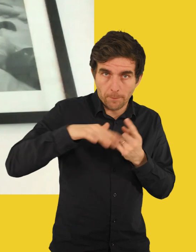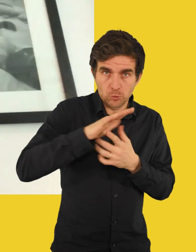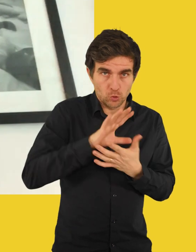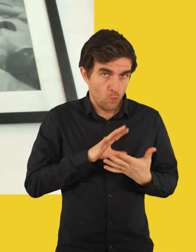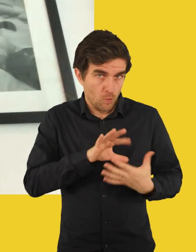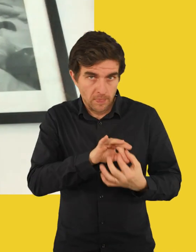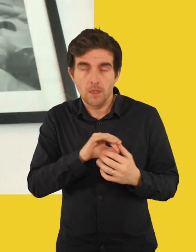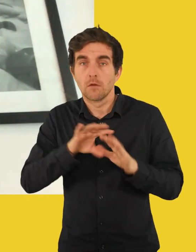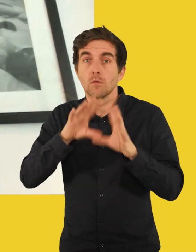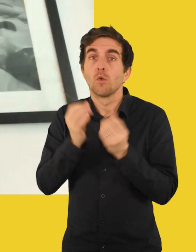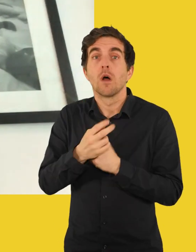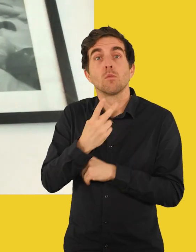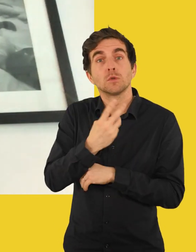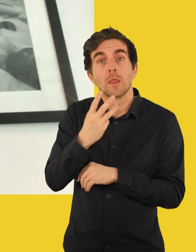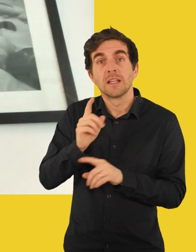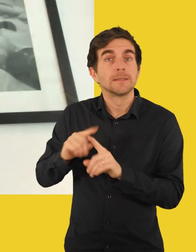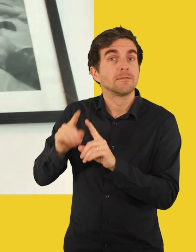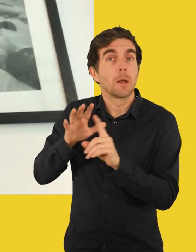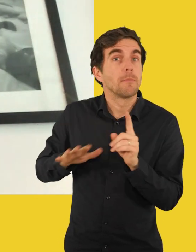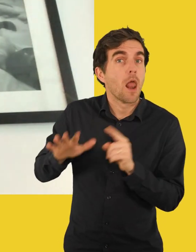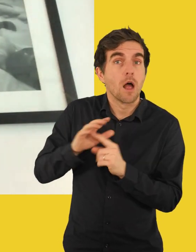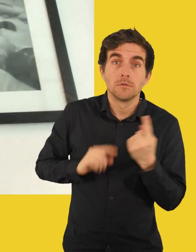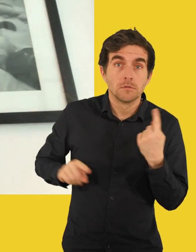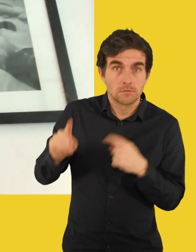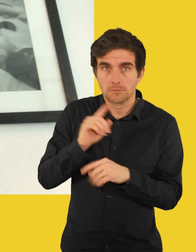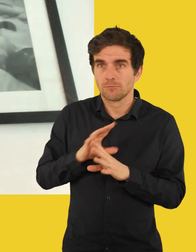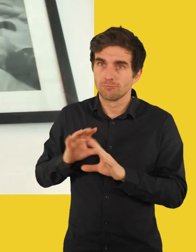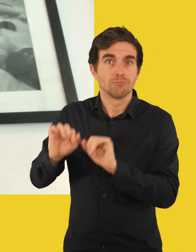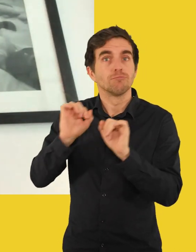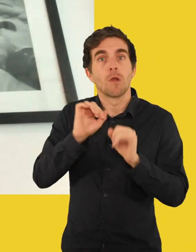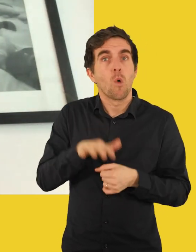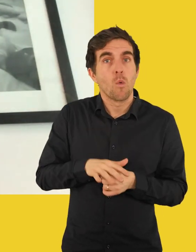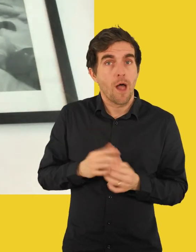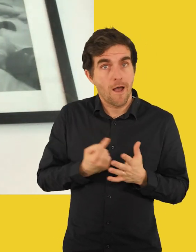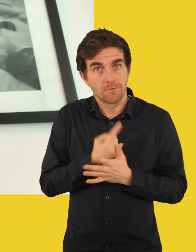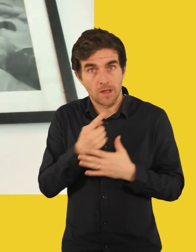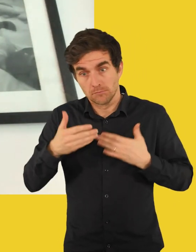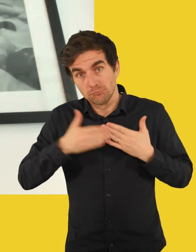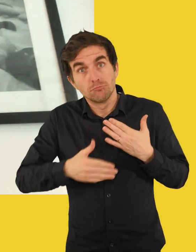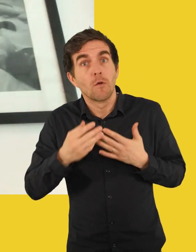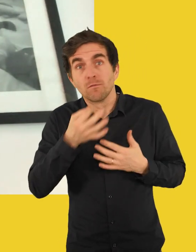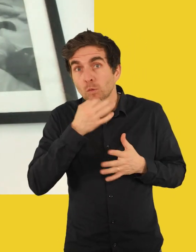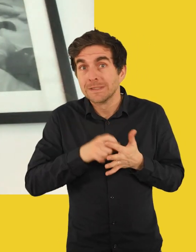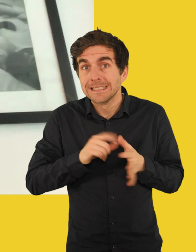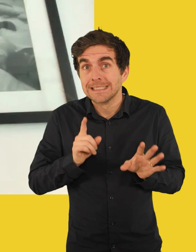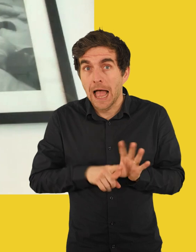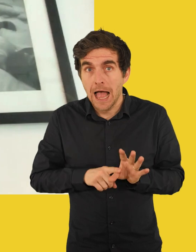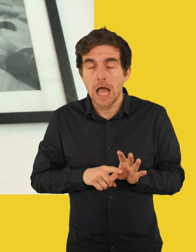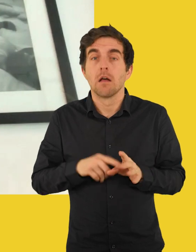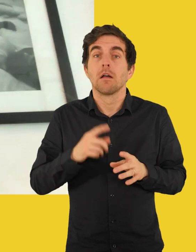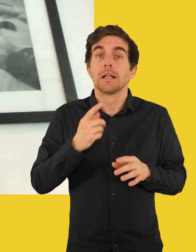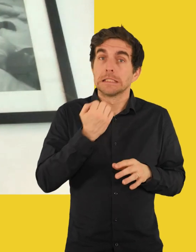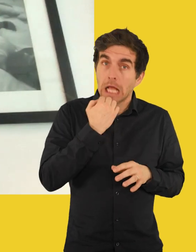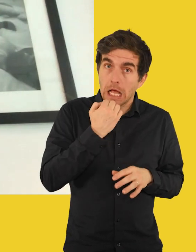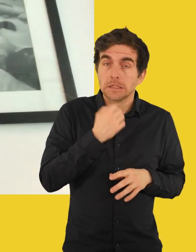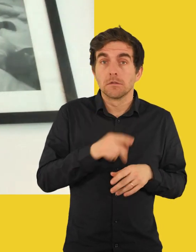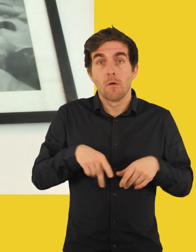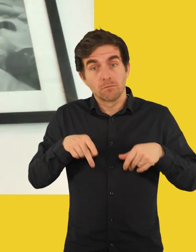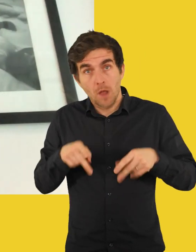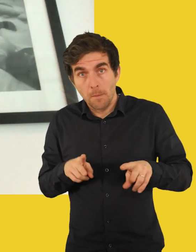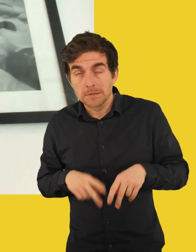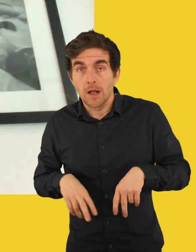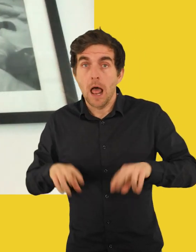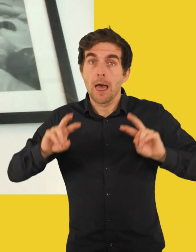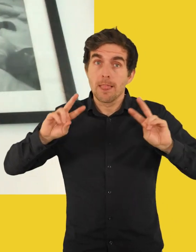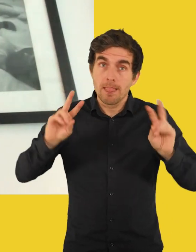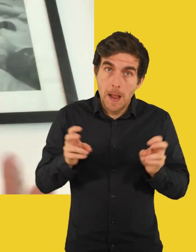co-designed with the community and then delivered to 23 different places that are organizing local events over the next few days. The date,